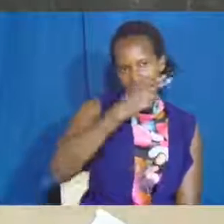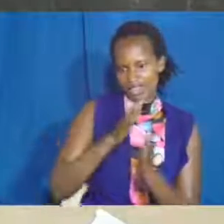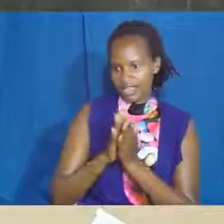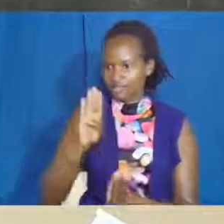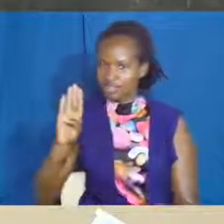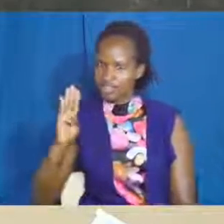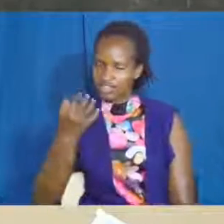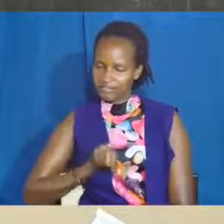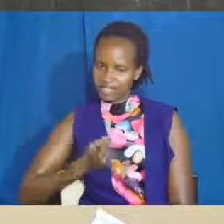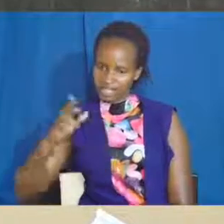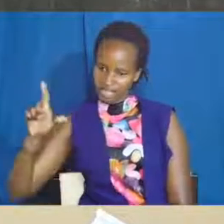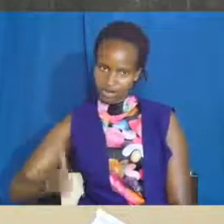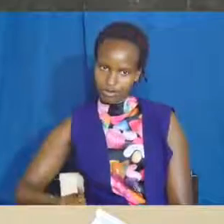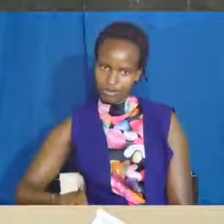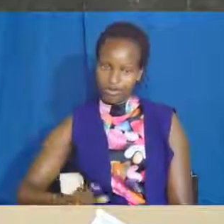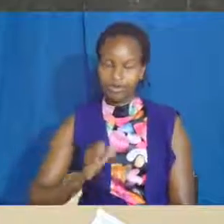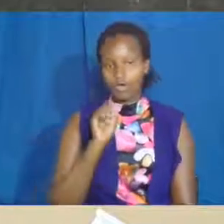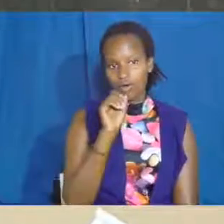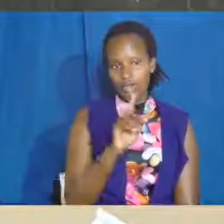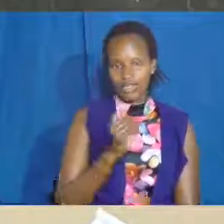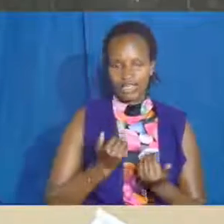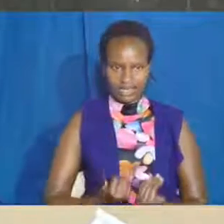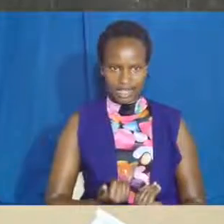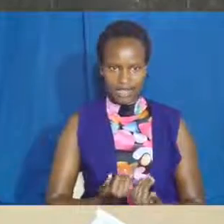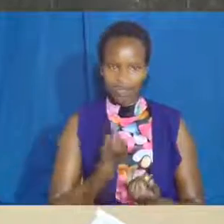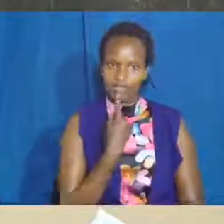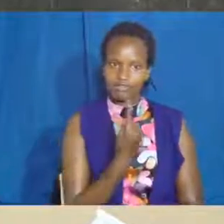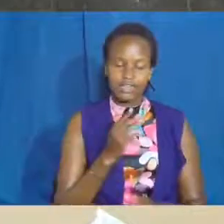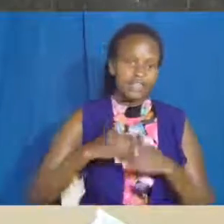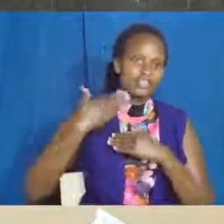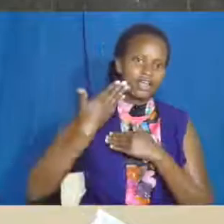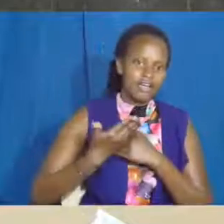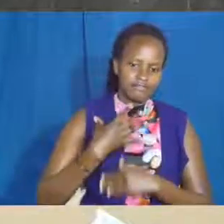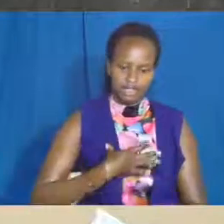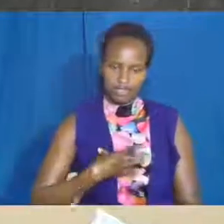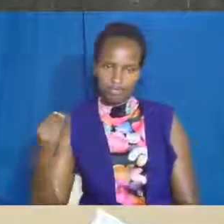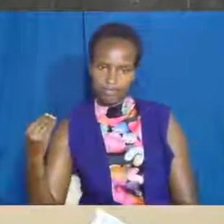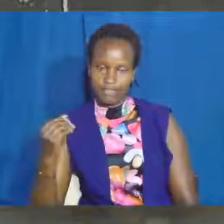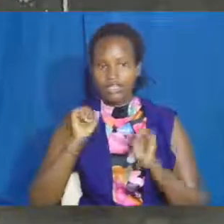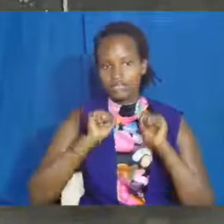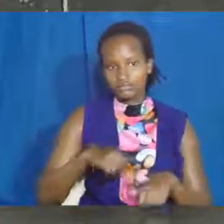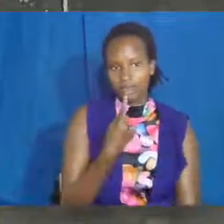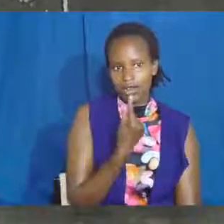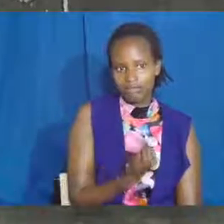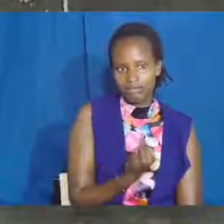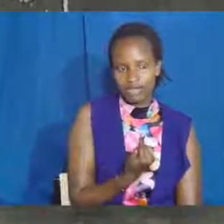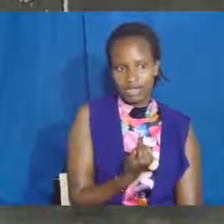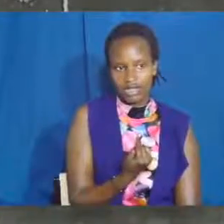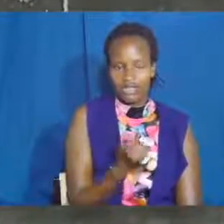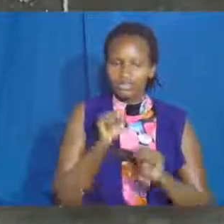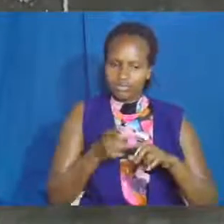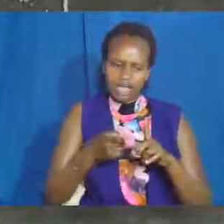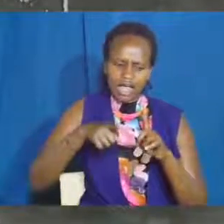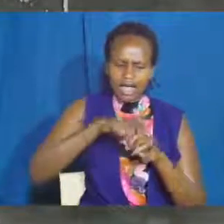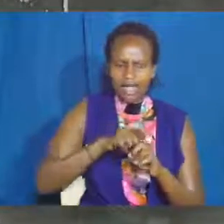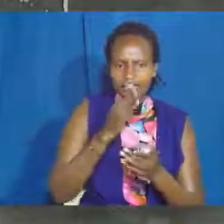Good. Let's talk about, you can say, after moving, we can say, you can also add